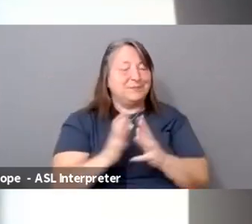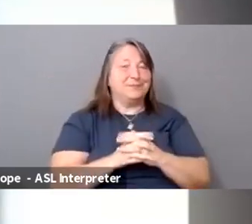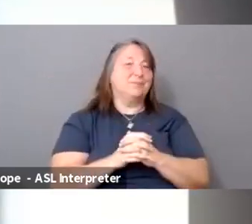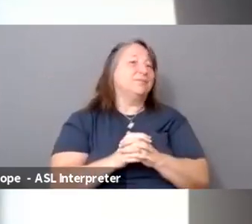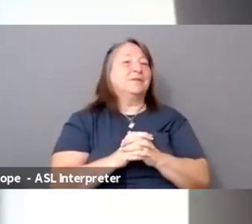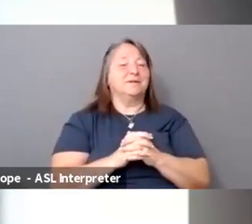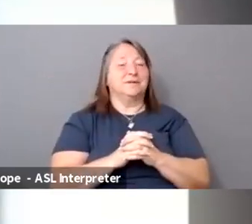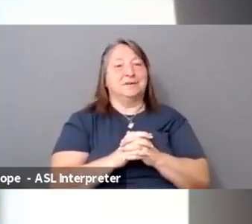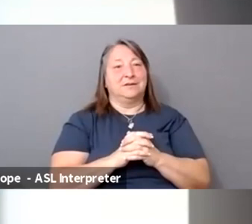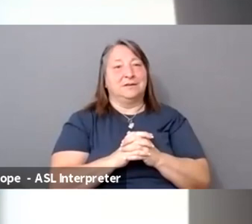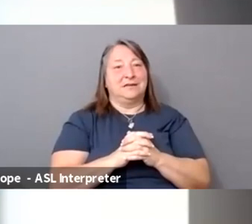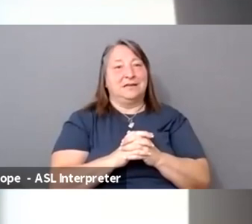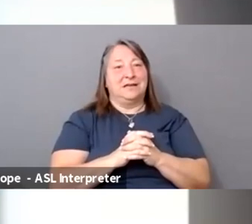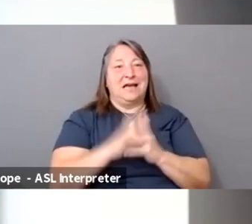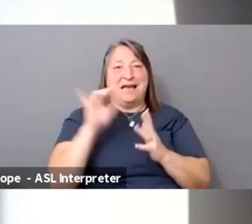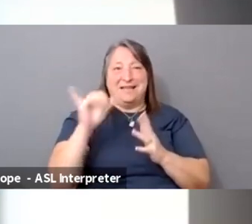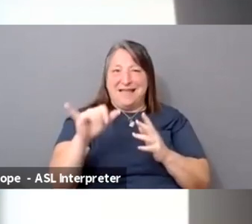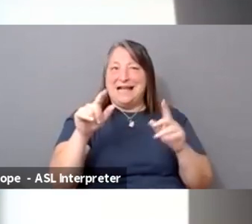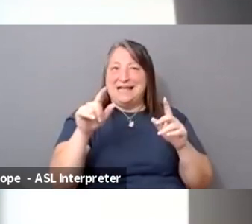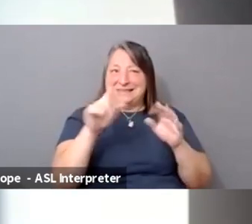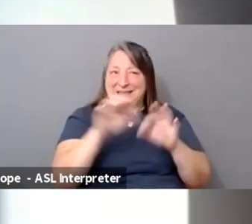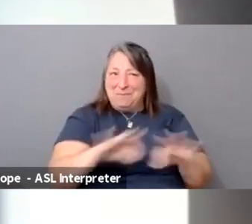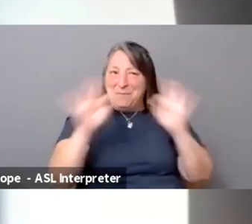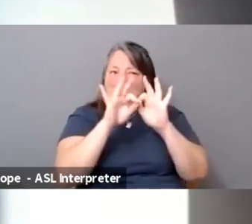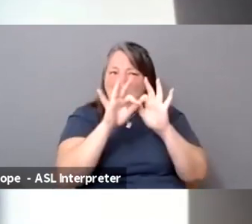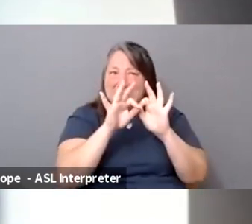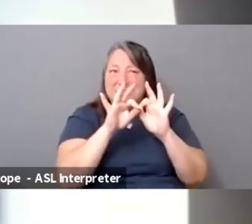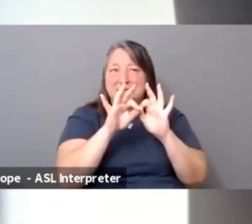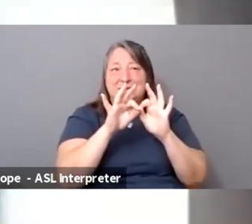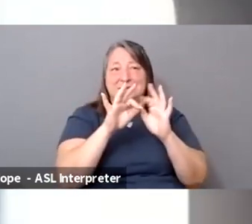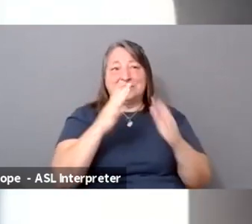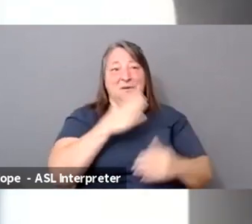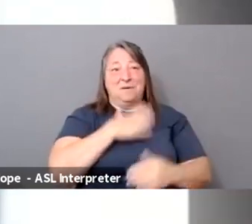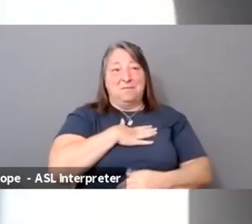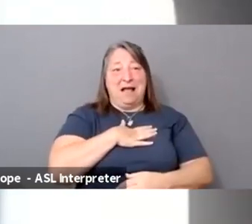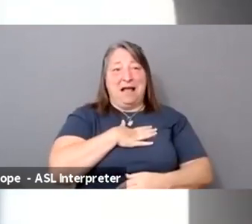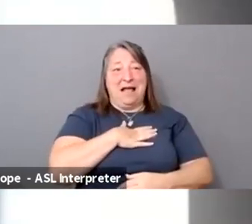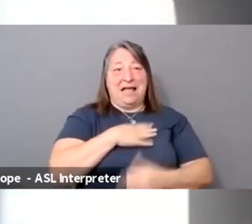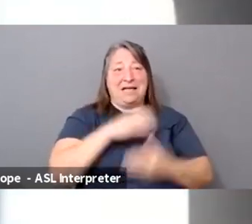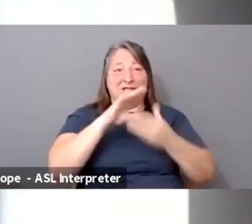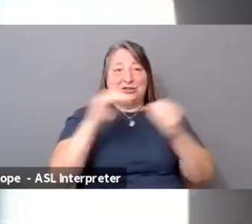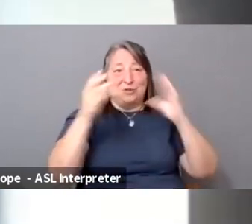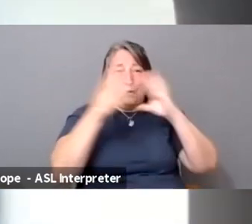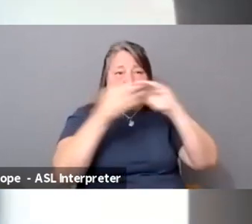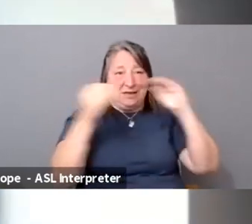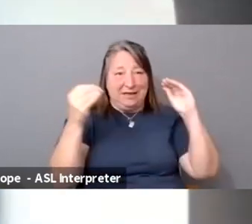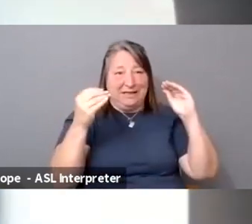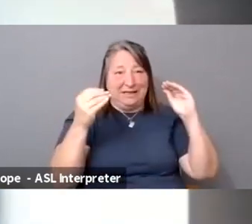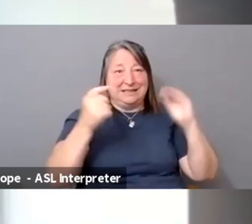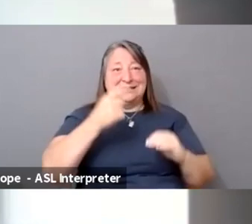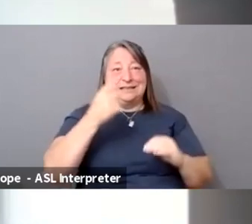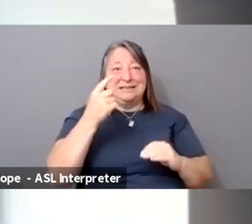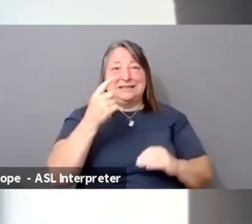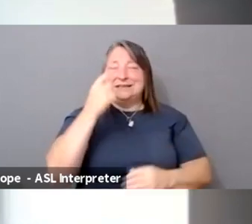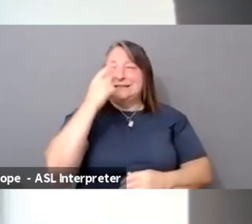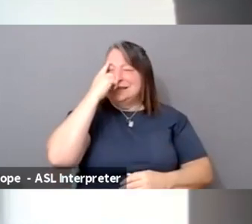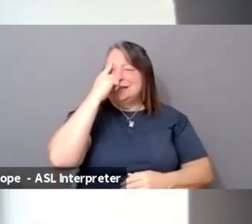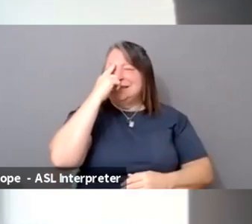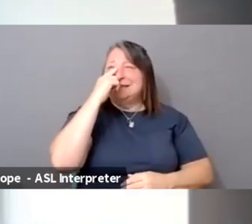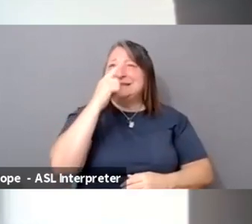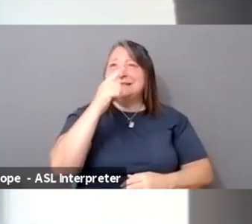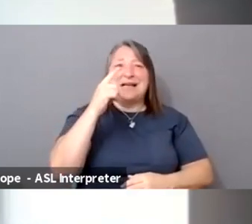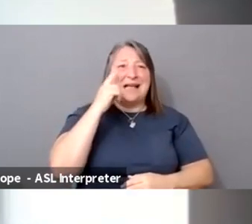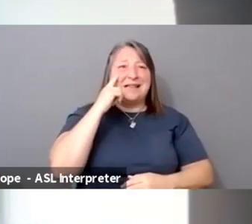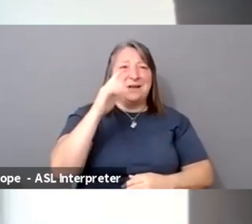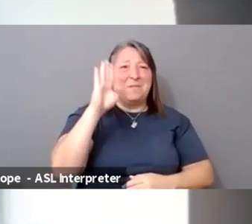almost as important. And so my story, you know, someone said that the more specific, I think it was Bong